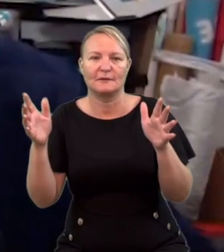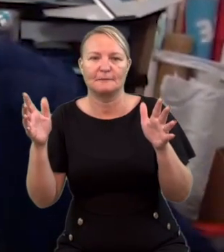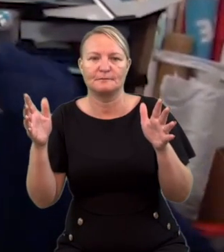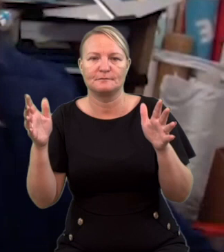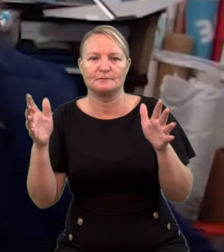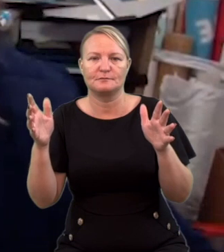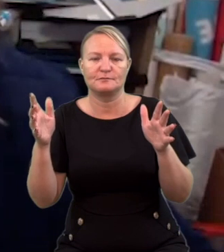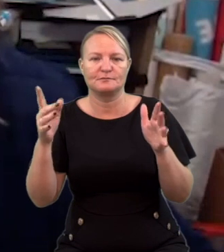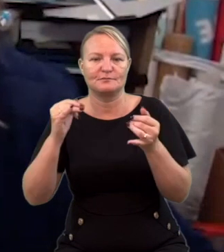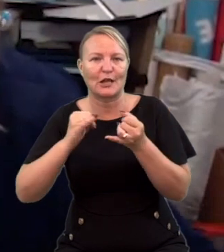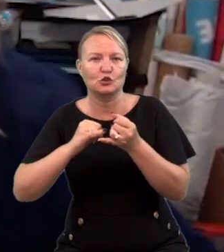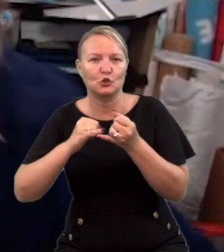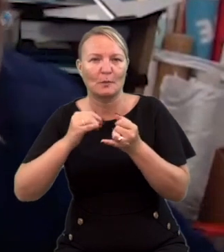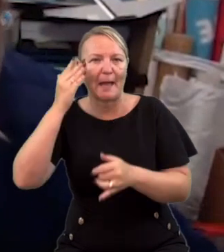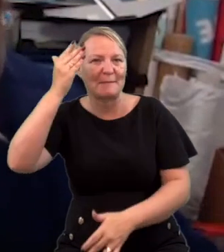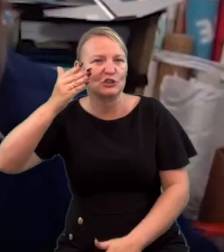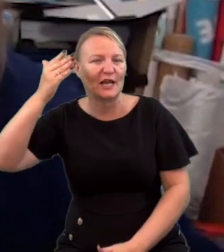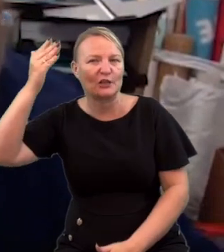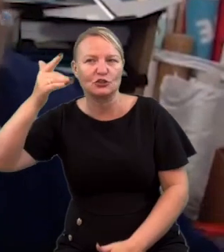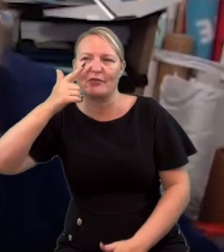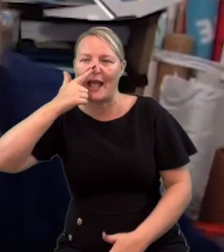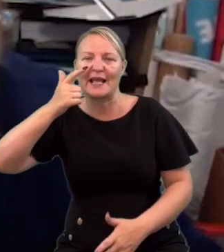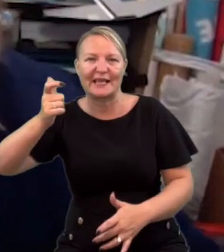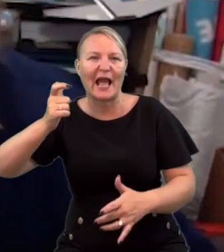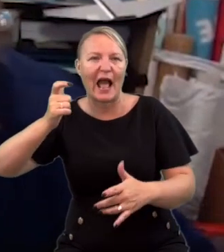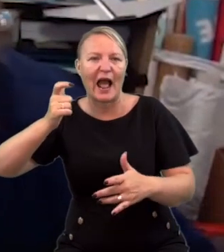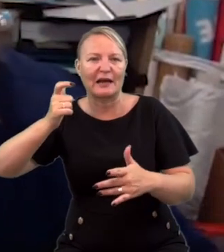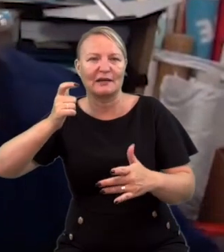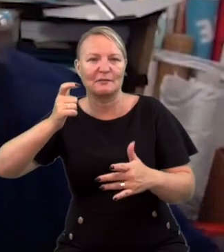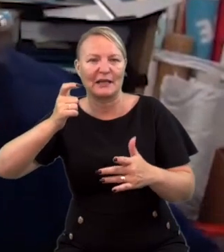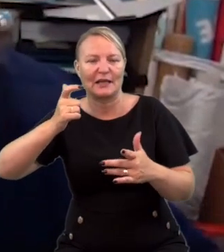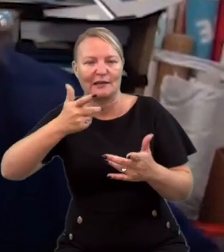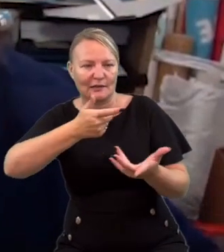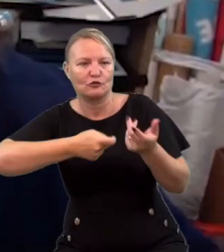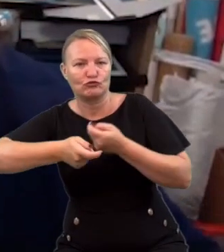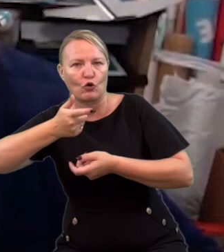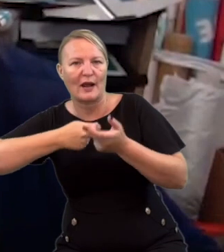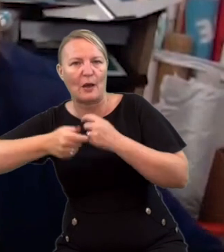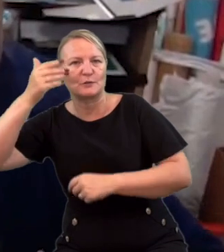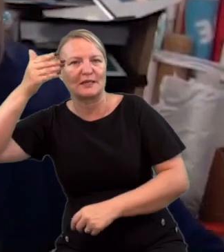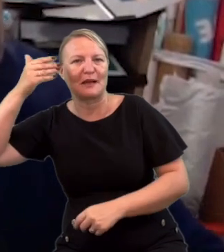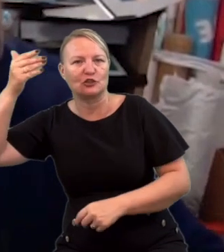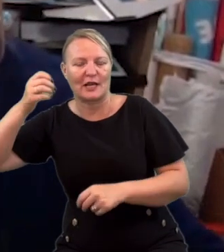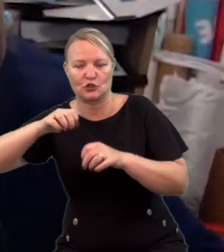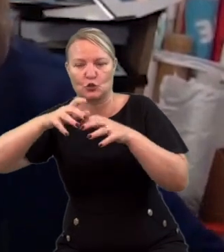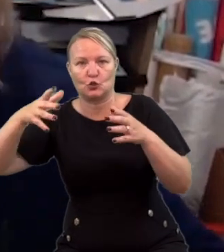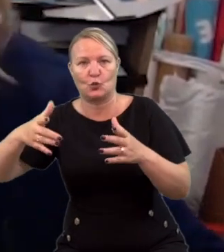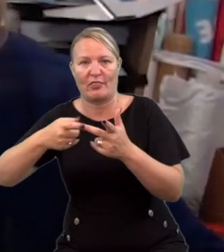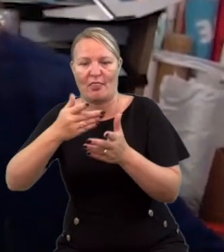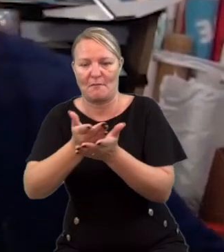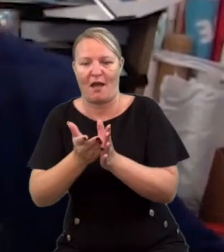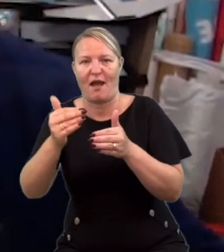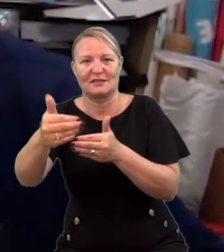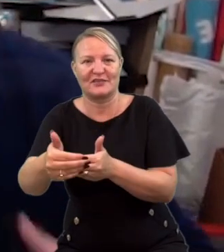landscape upon which Subi's imagination can be literally drawn on. So he does actually draw on the